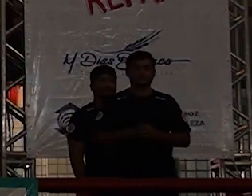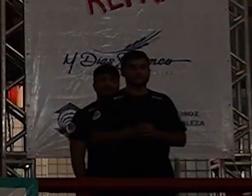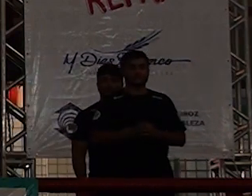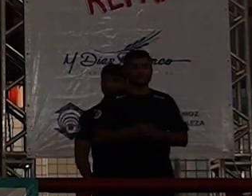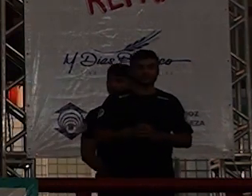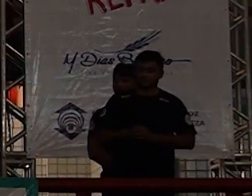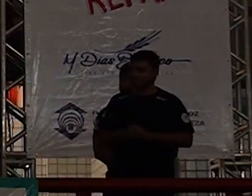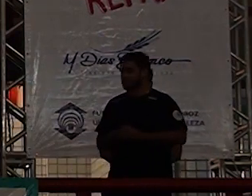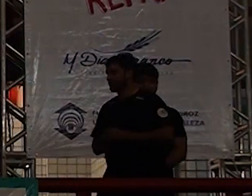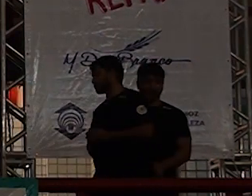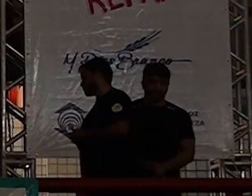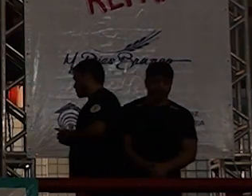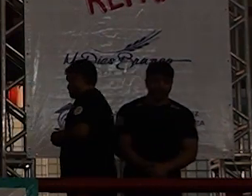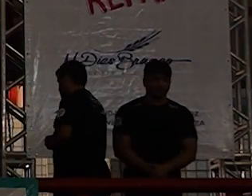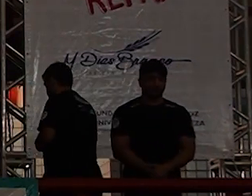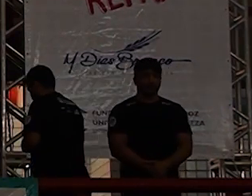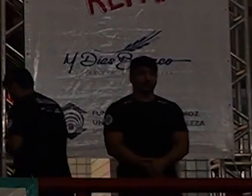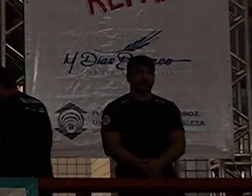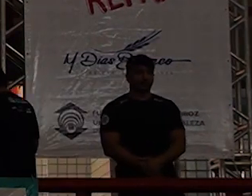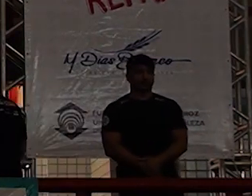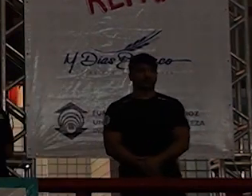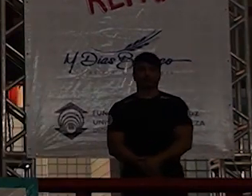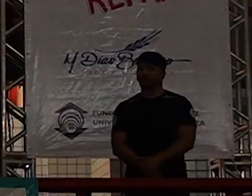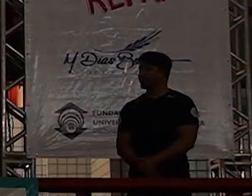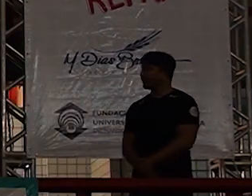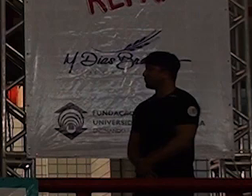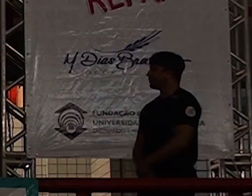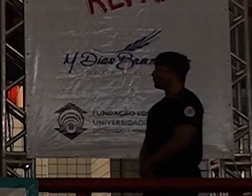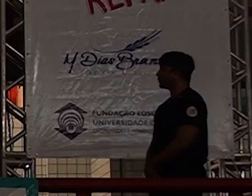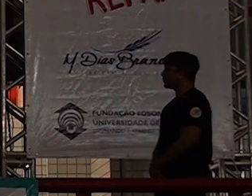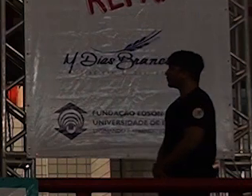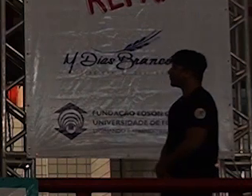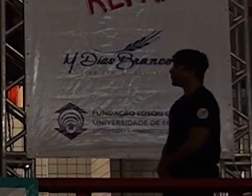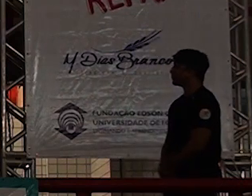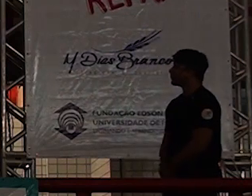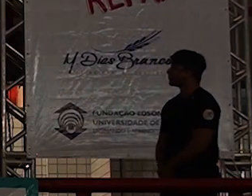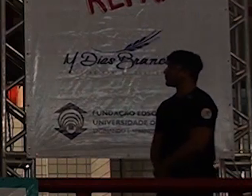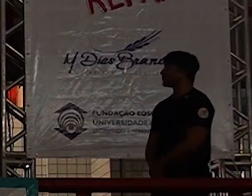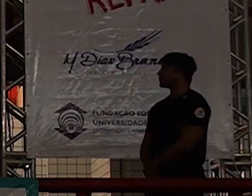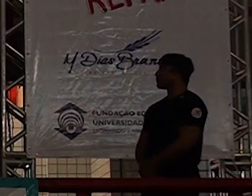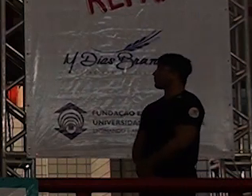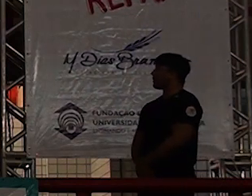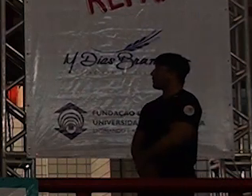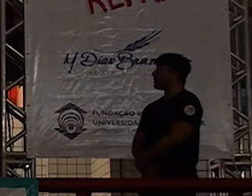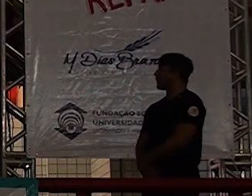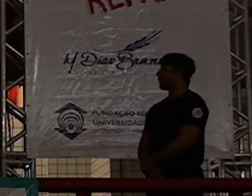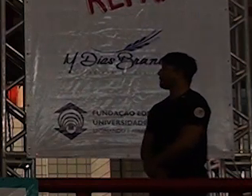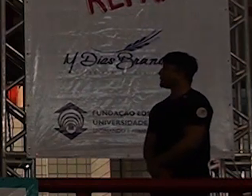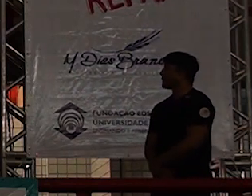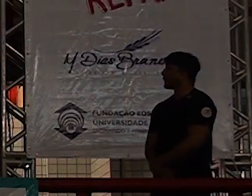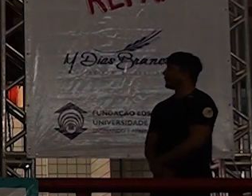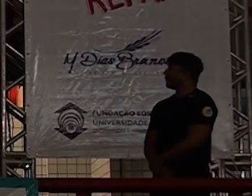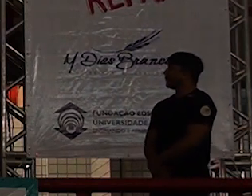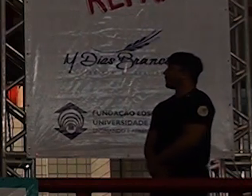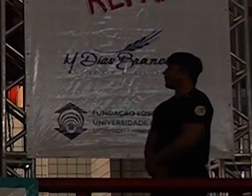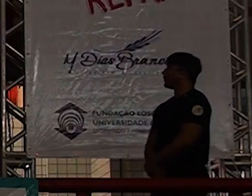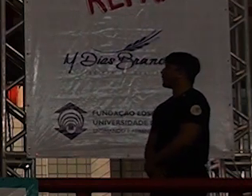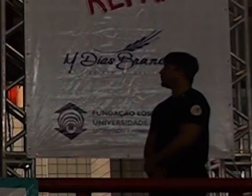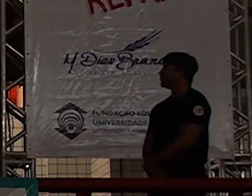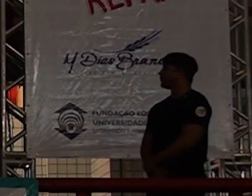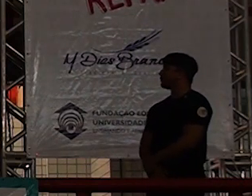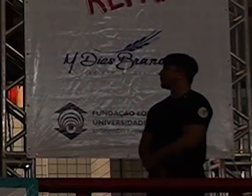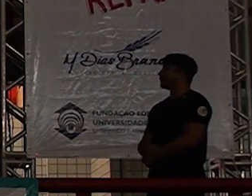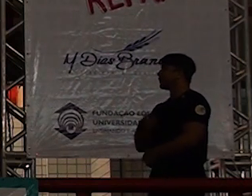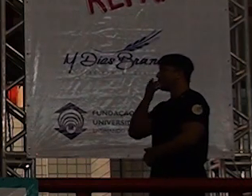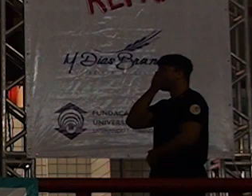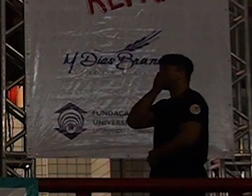got 45 years greased up under the hood of a car. I think I've earned some time for myself. You got kids? I don't see her. It's time. Why